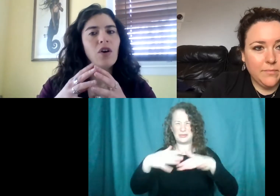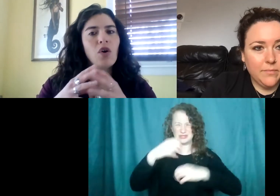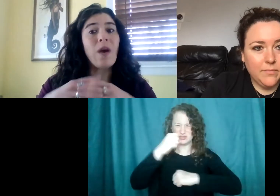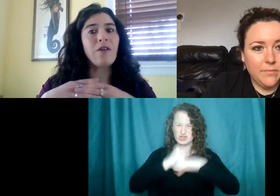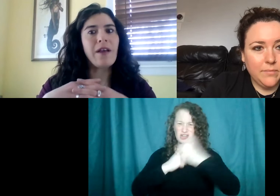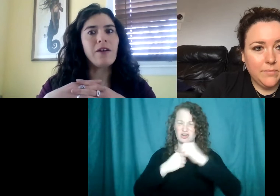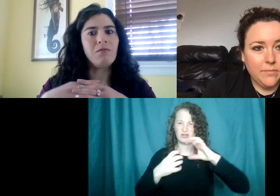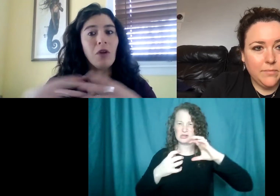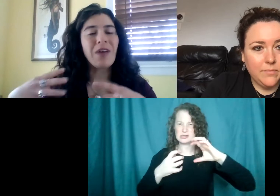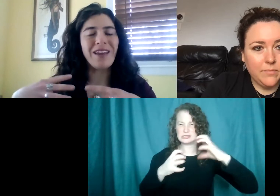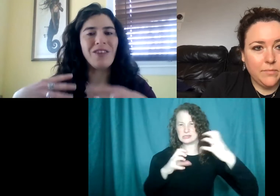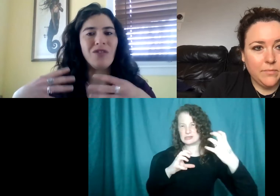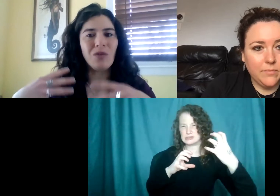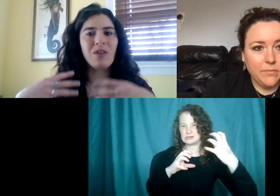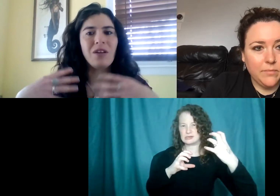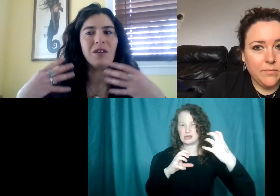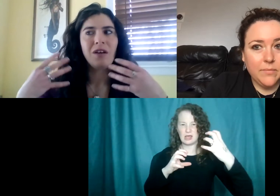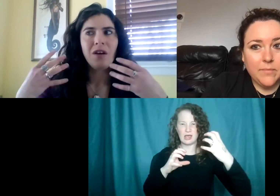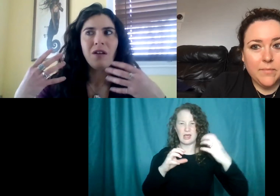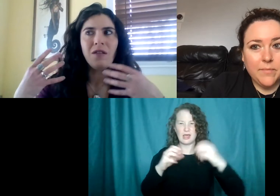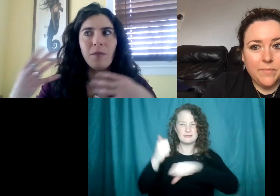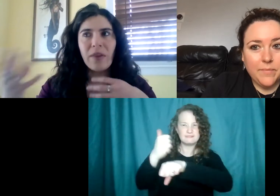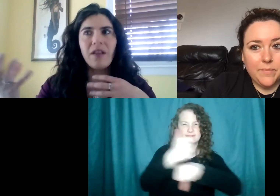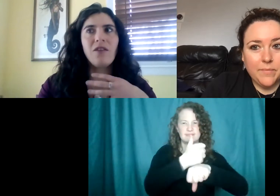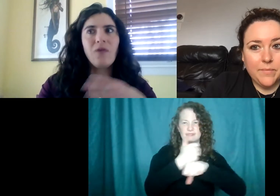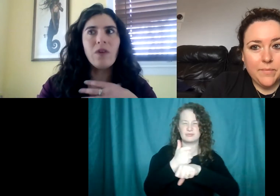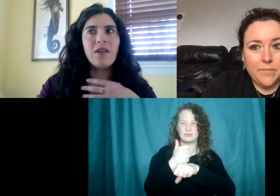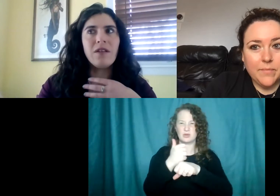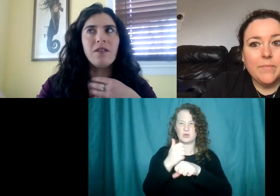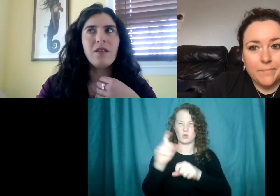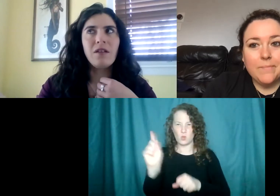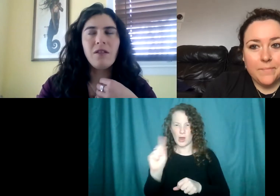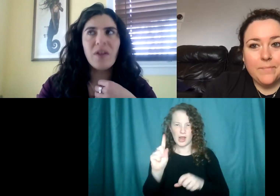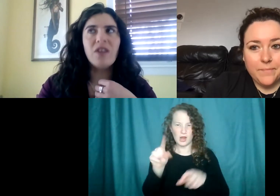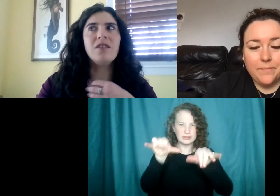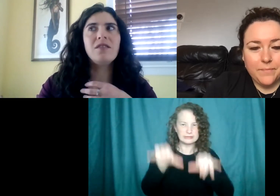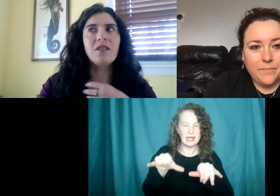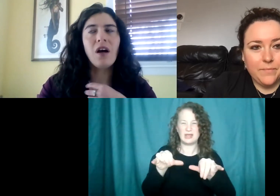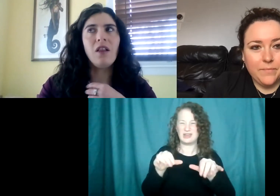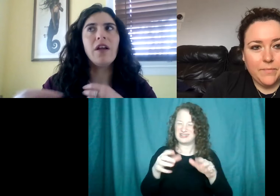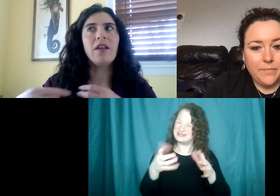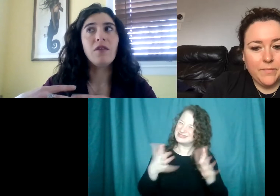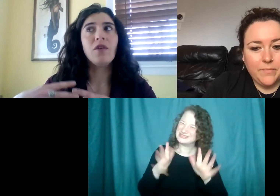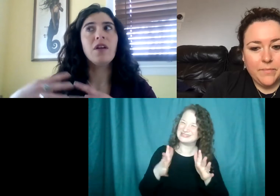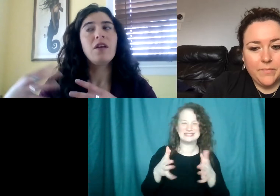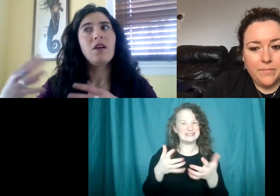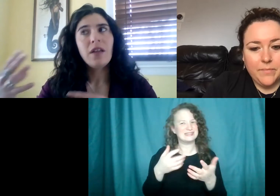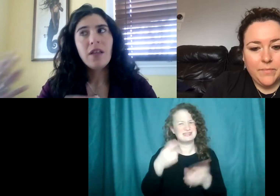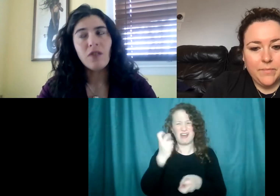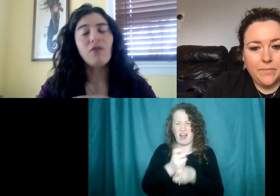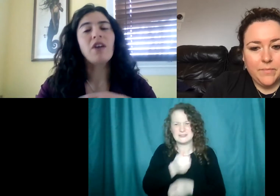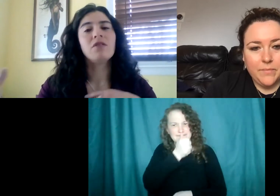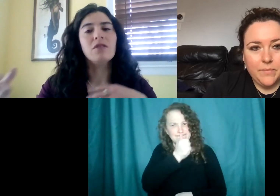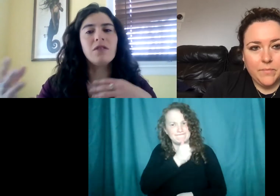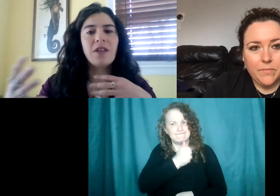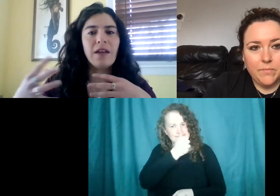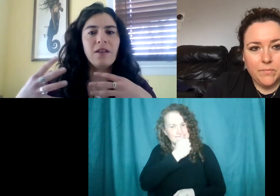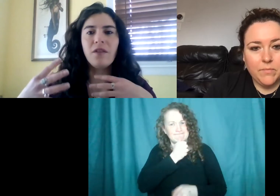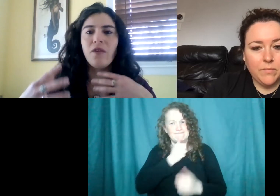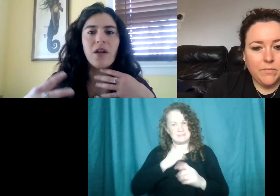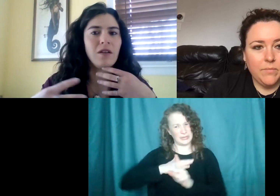and where they are located due to the abilities for these species to tolerate different heat